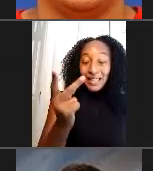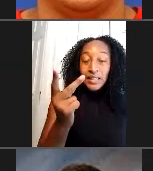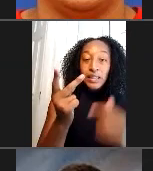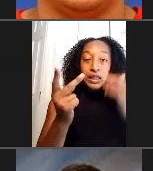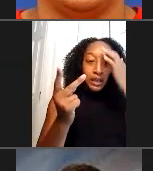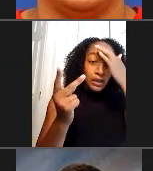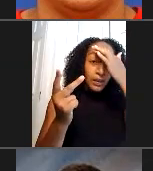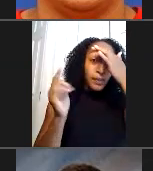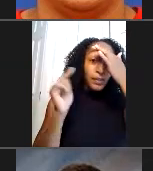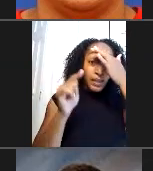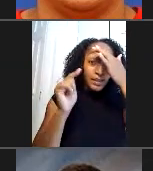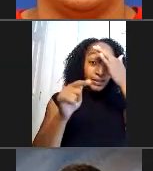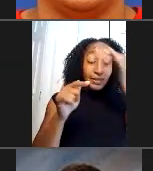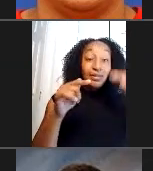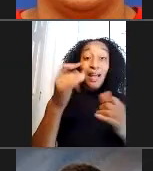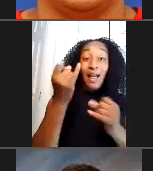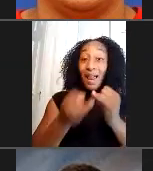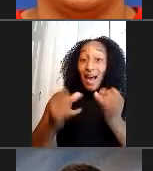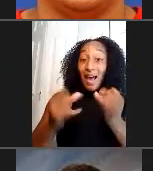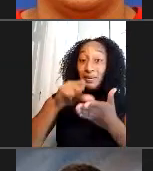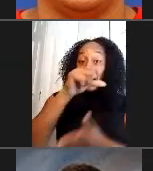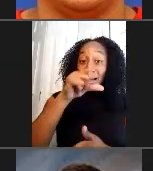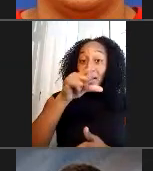course, you need to